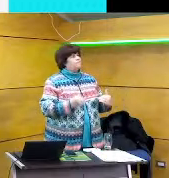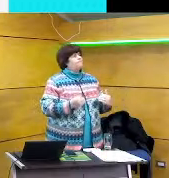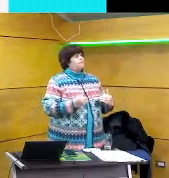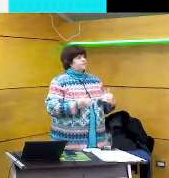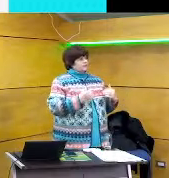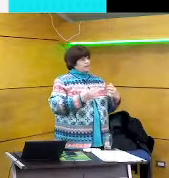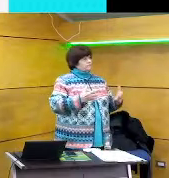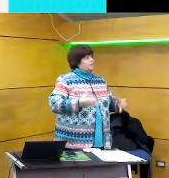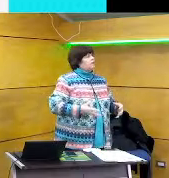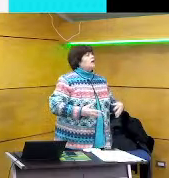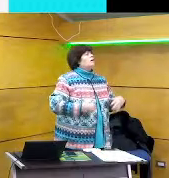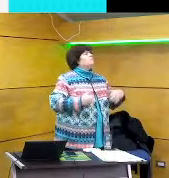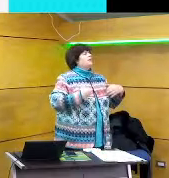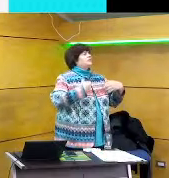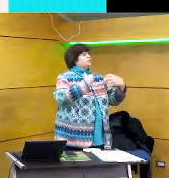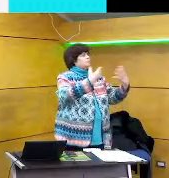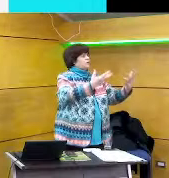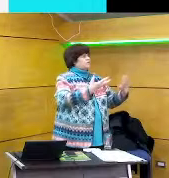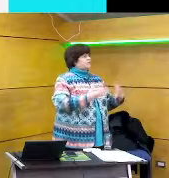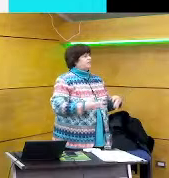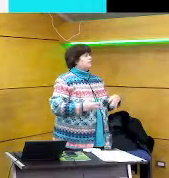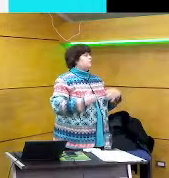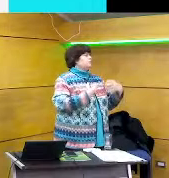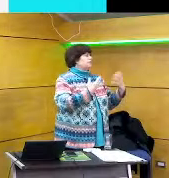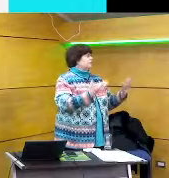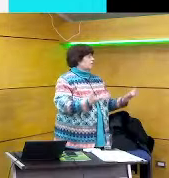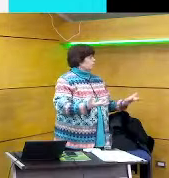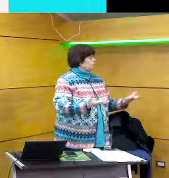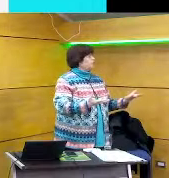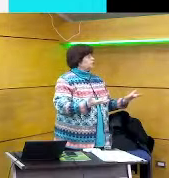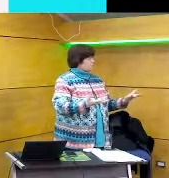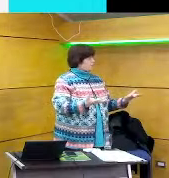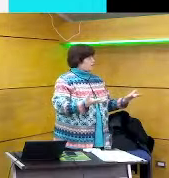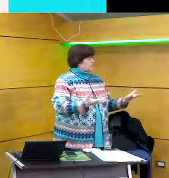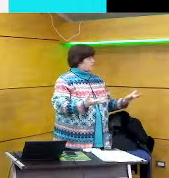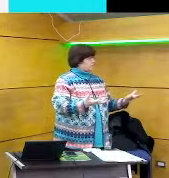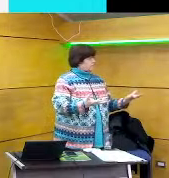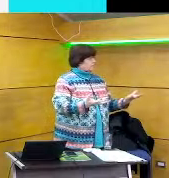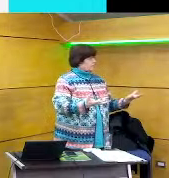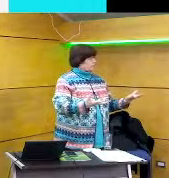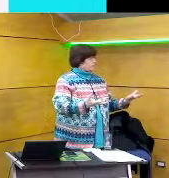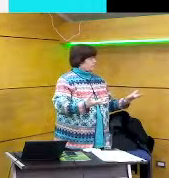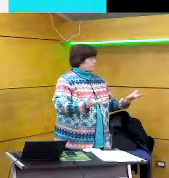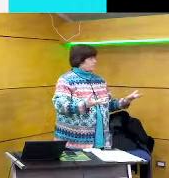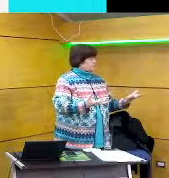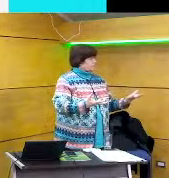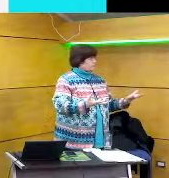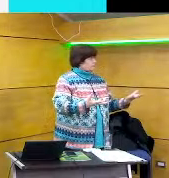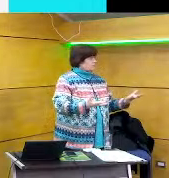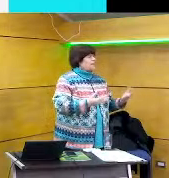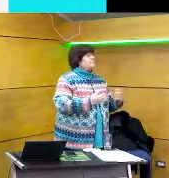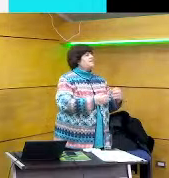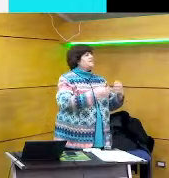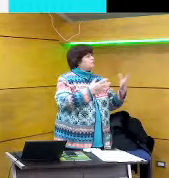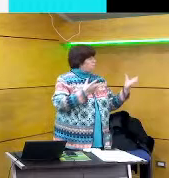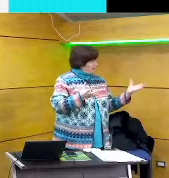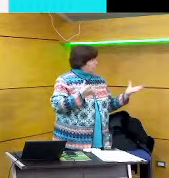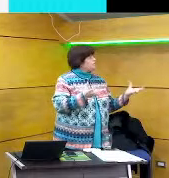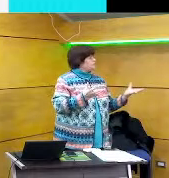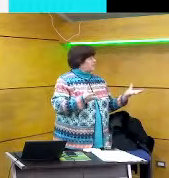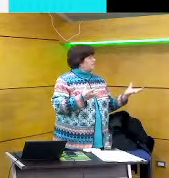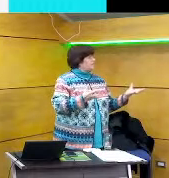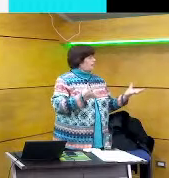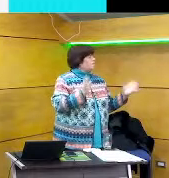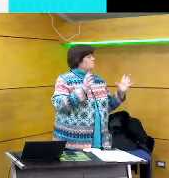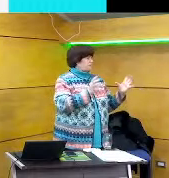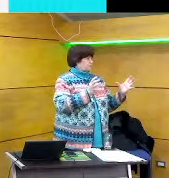in the 5th level of expressing and using their original thought. You're not taking advantage